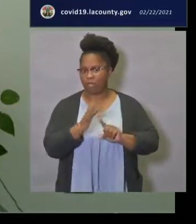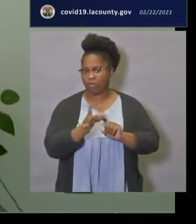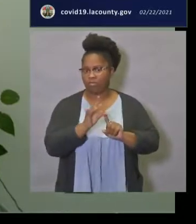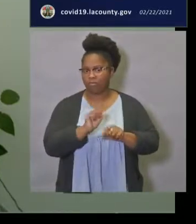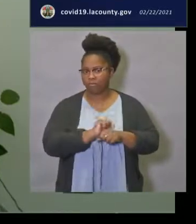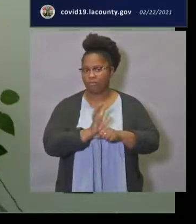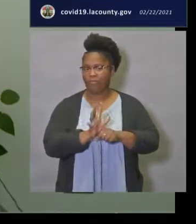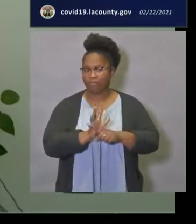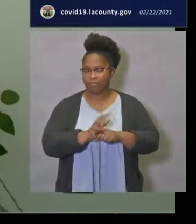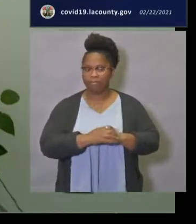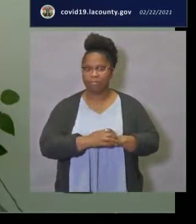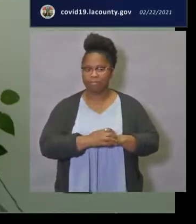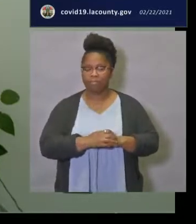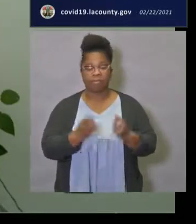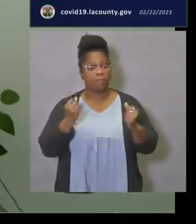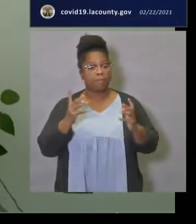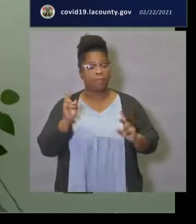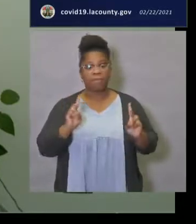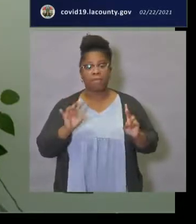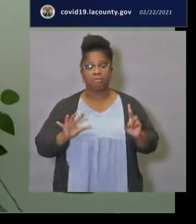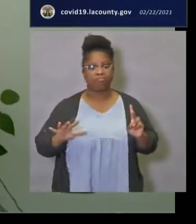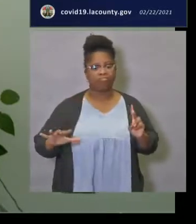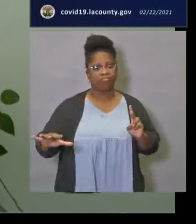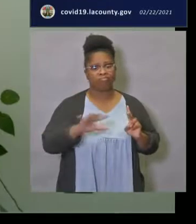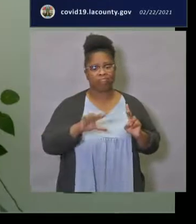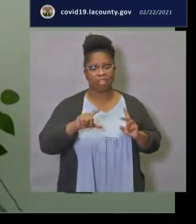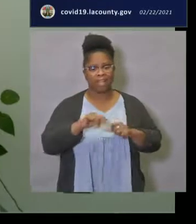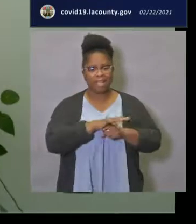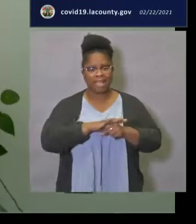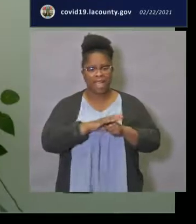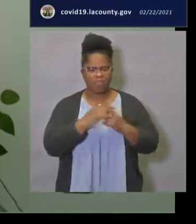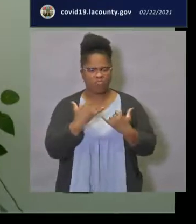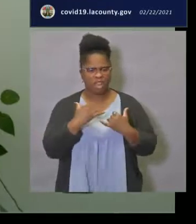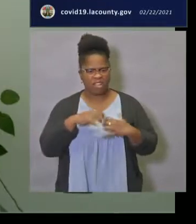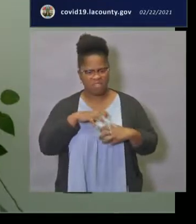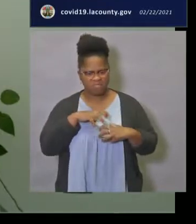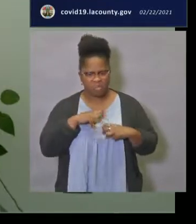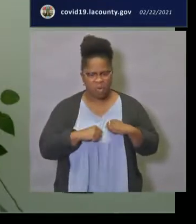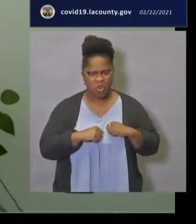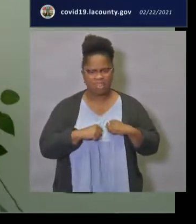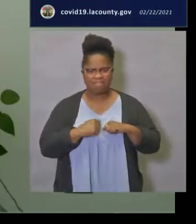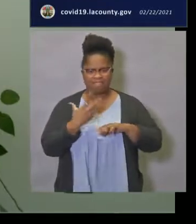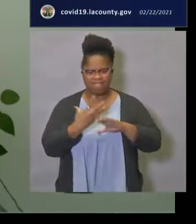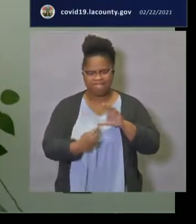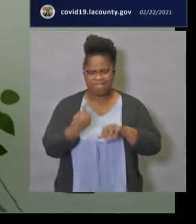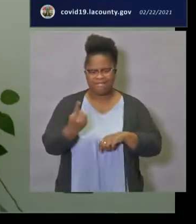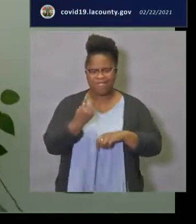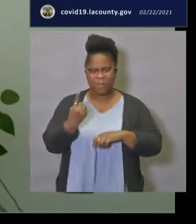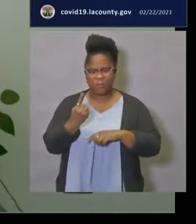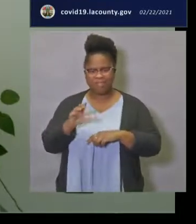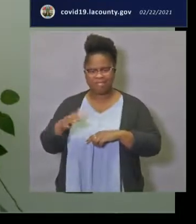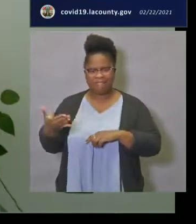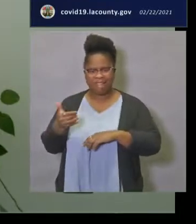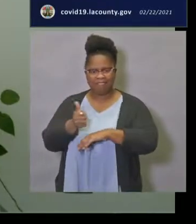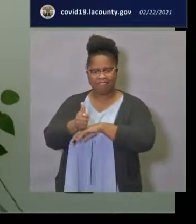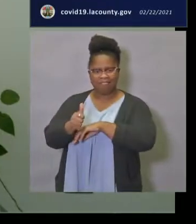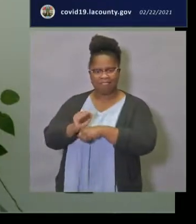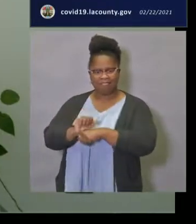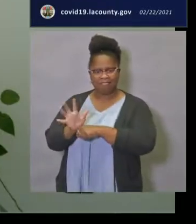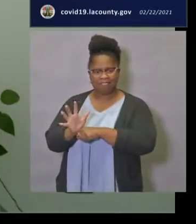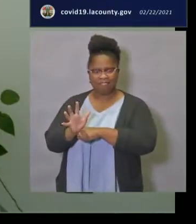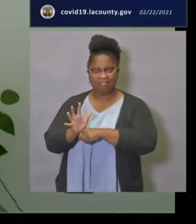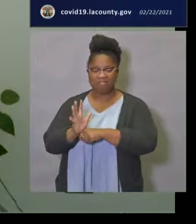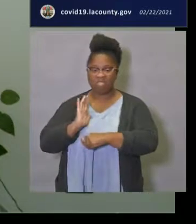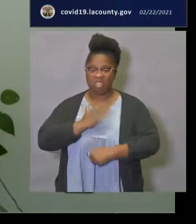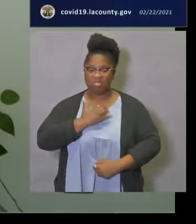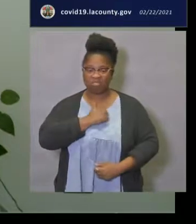many people all across our county who are mourning the loss of someone from COVID-19. We send you our deepest condolences during